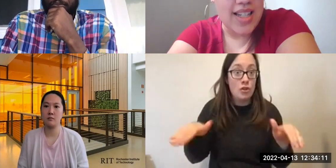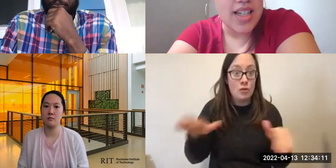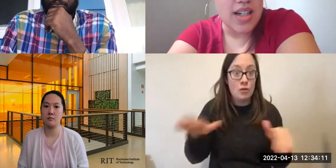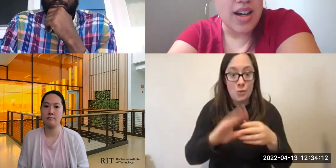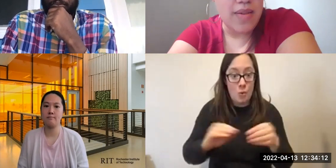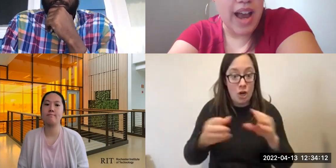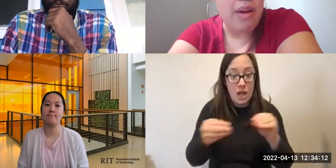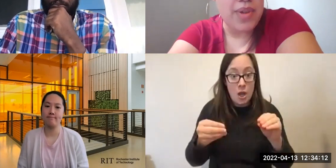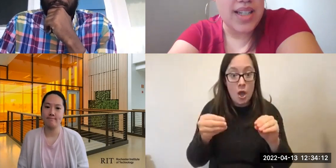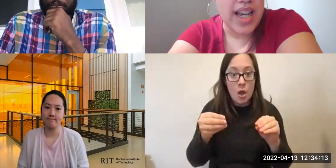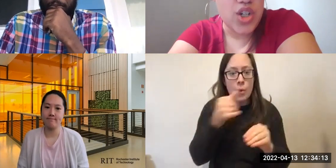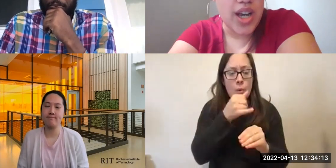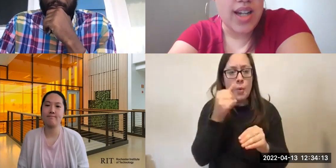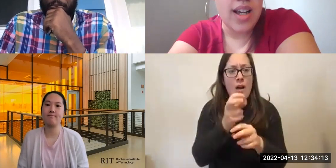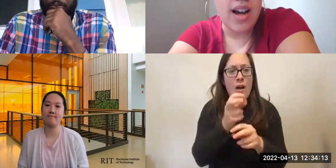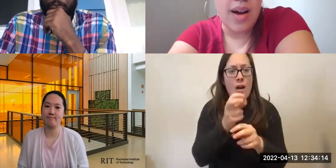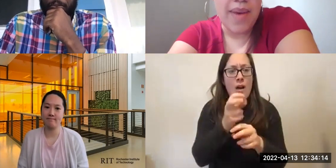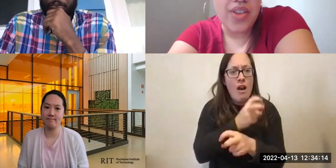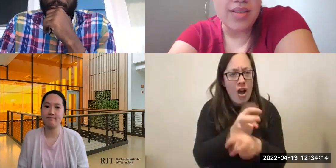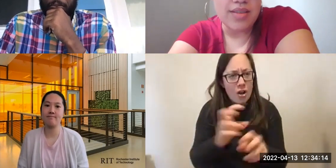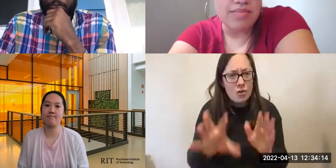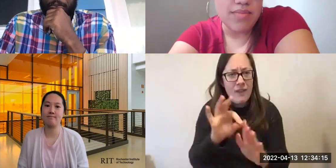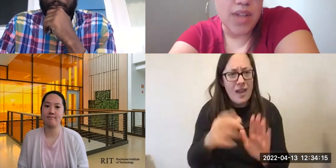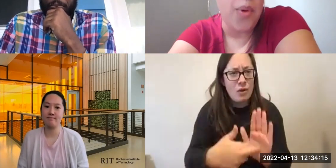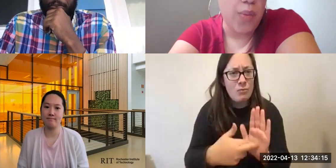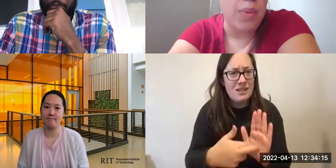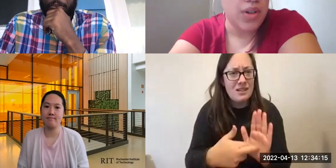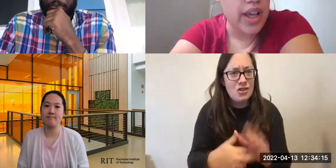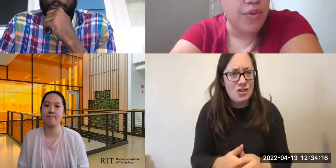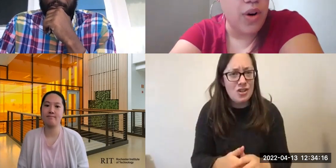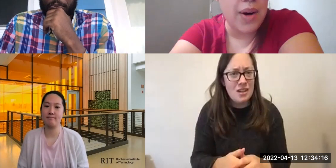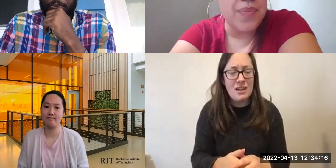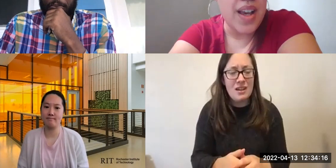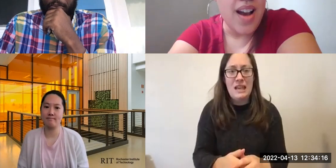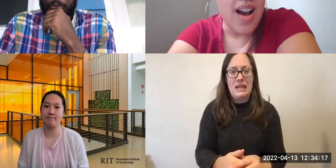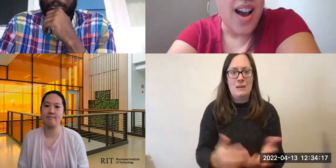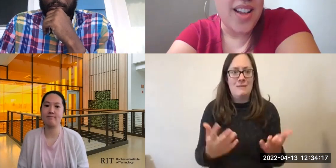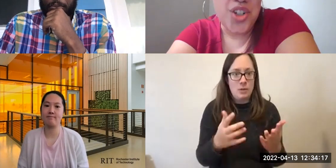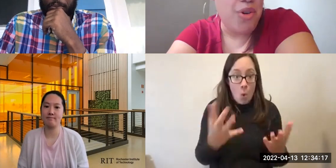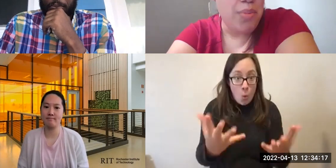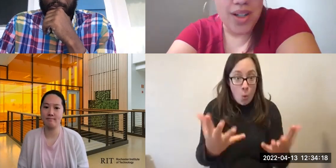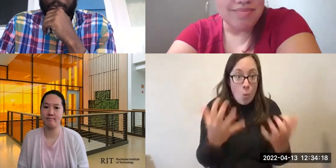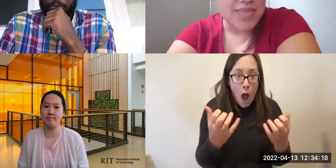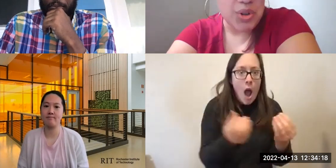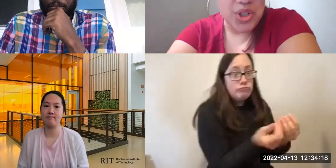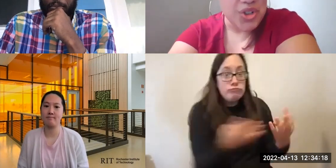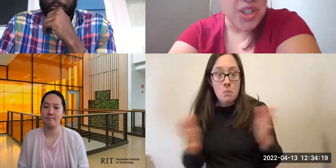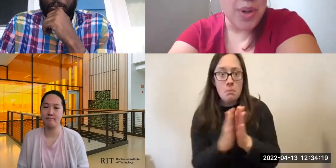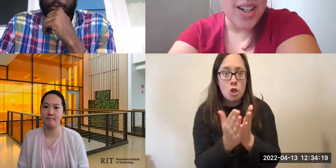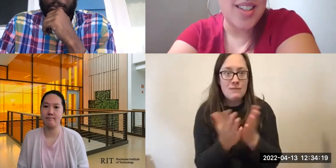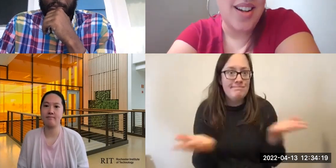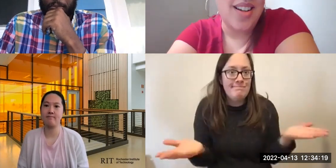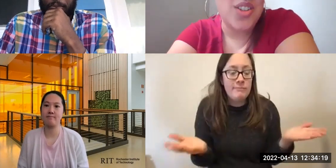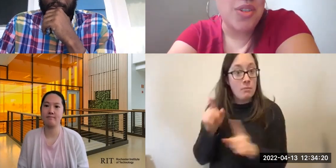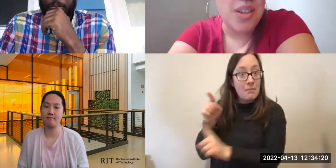to find that representation at the number that we were looking for. And she wrote a book. She wrote a